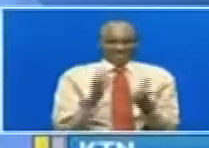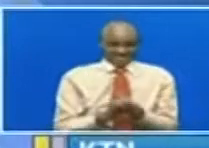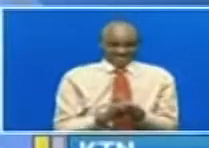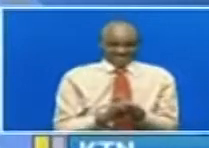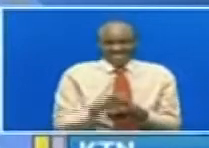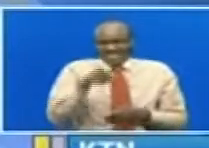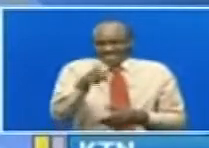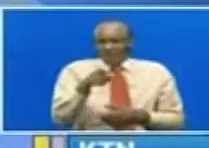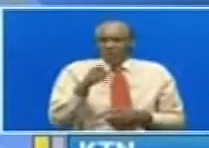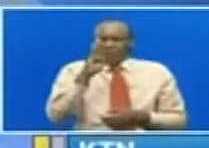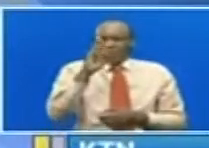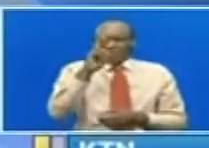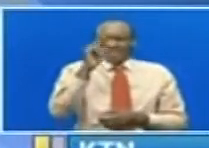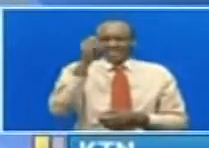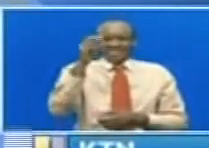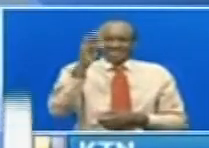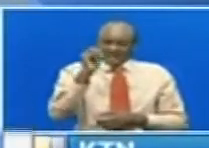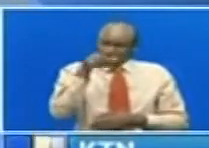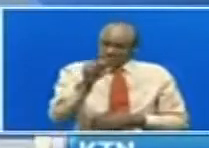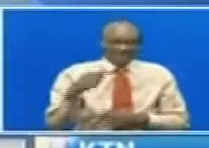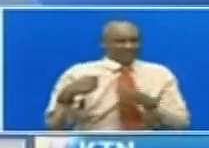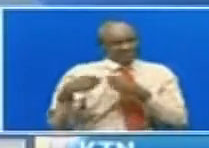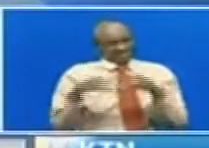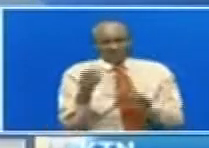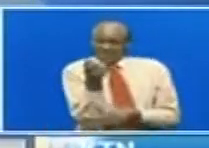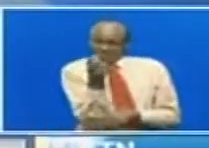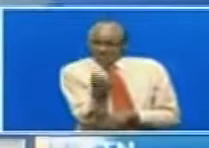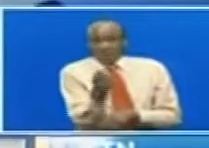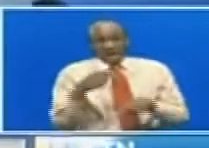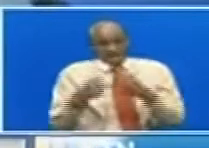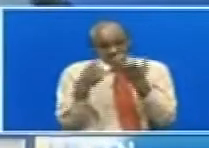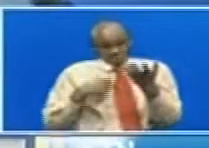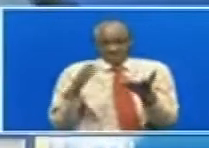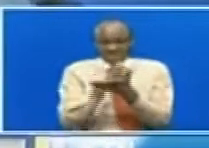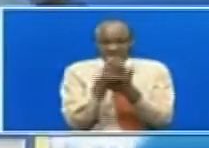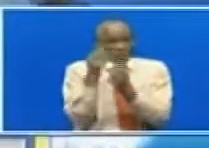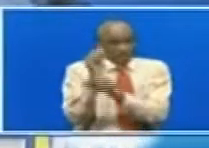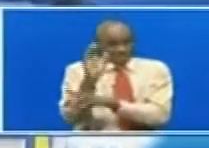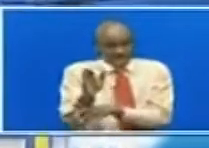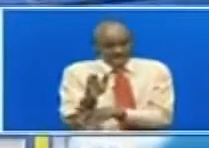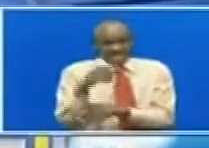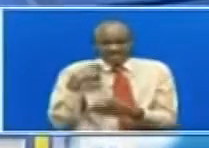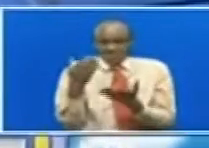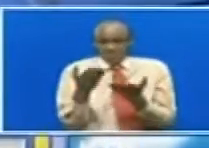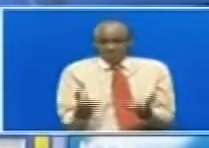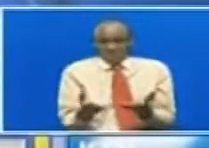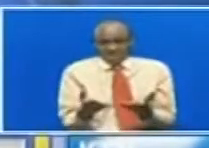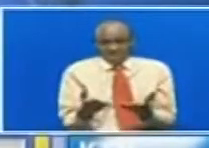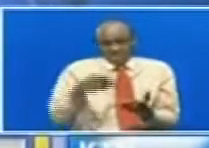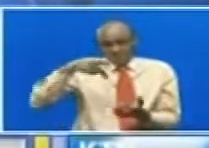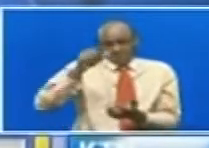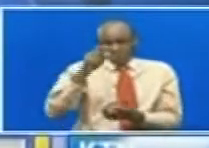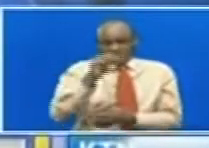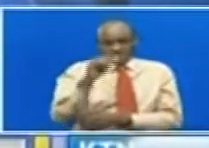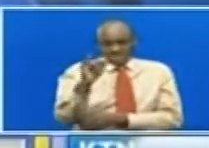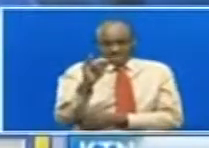It has been a trying few weeks for BRITAM following allegations that its biggest shareholder was running a Ponzi scheme